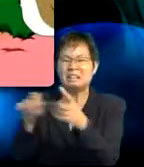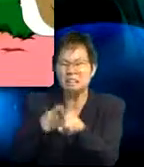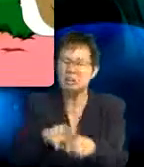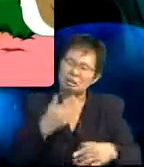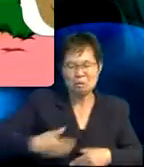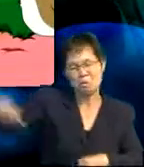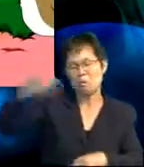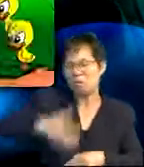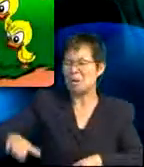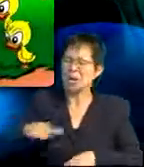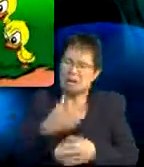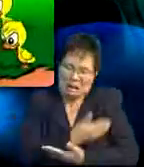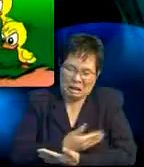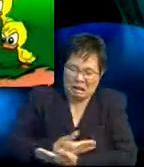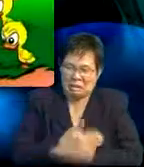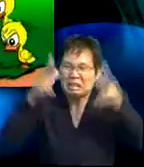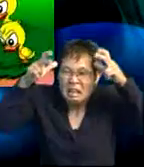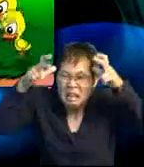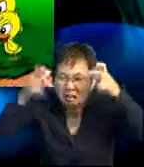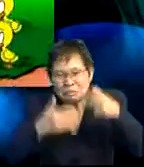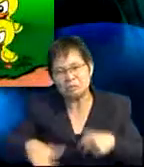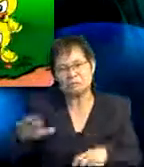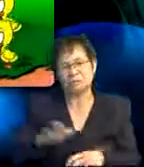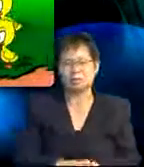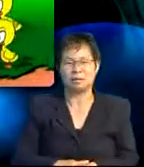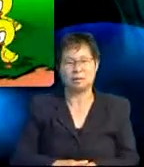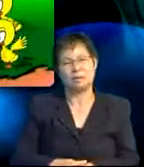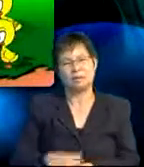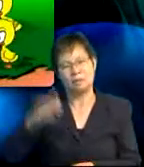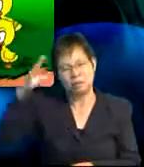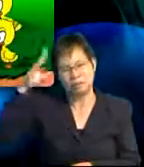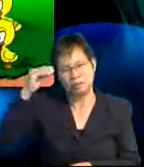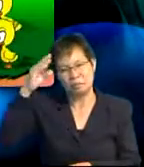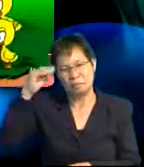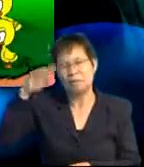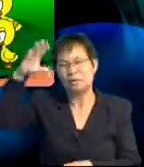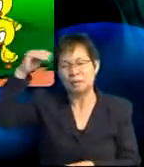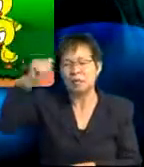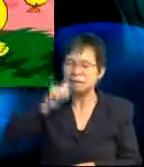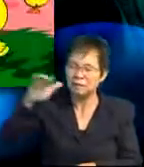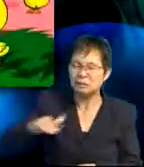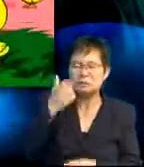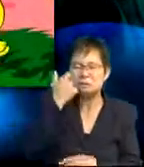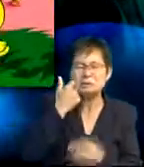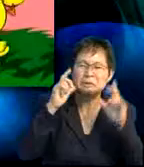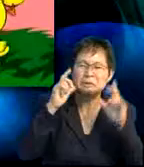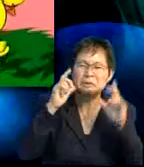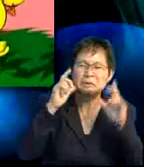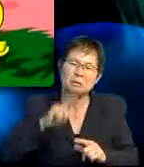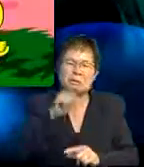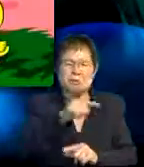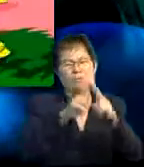monster," said another. Even his own brothers and sisters were ashamed of him. "You are